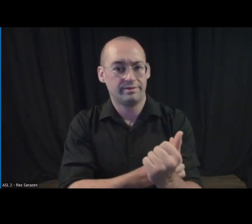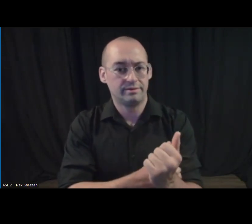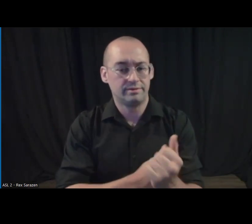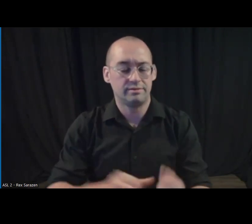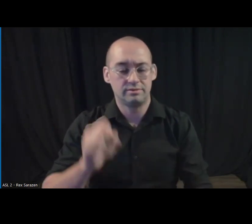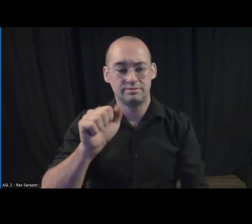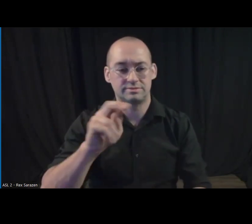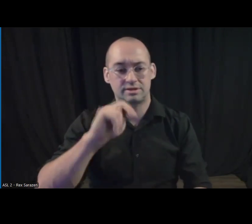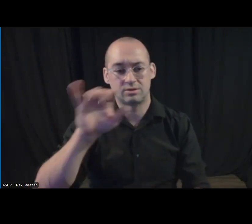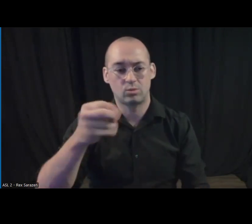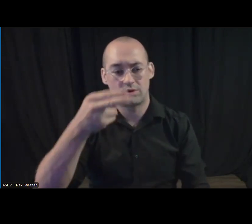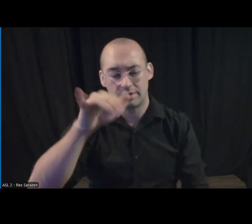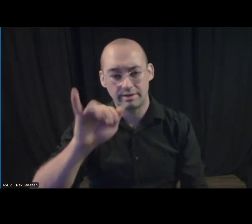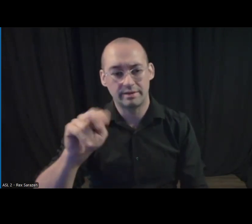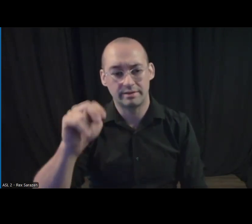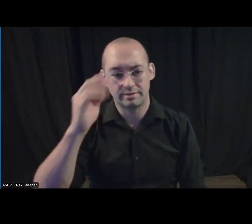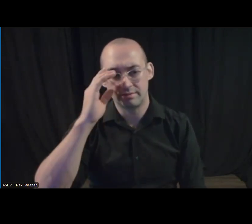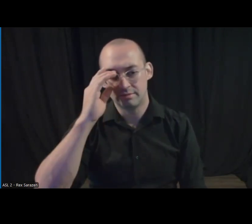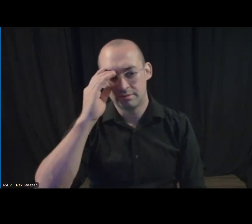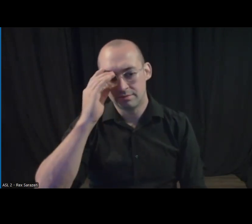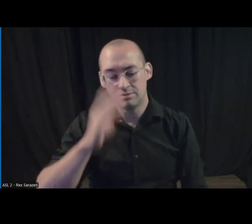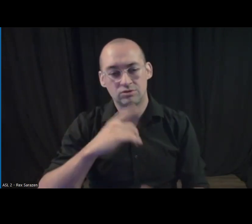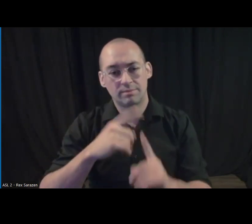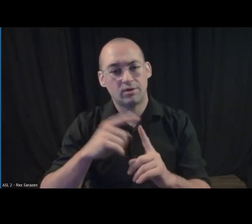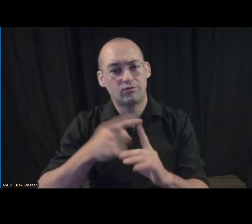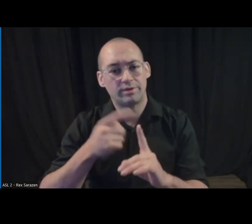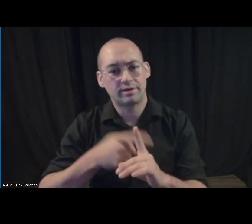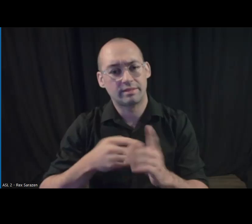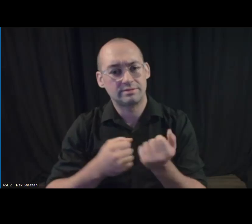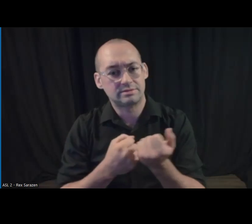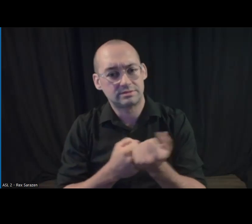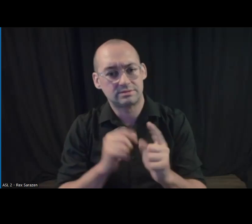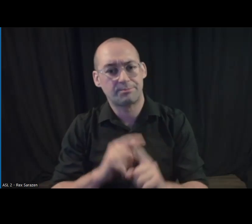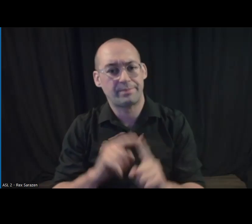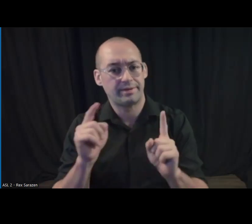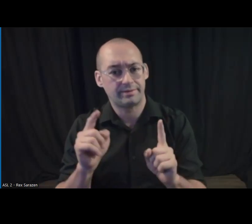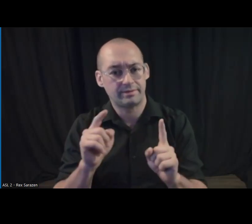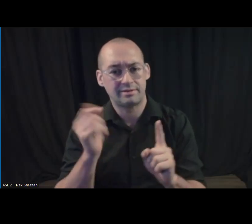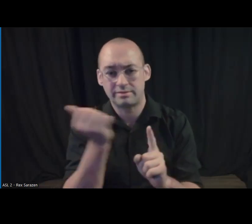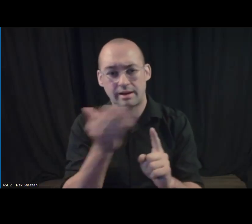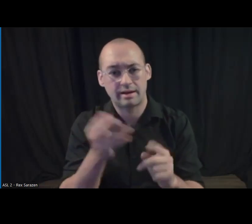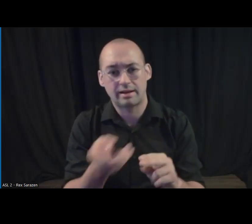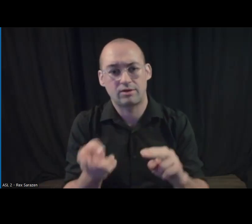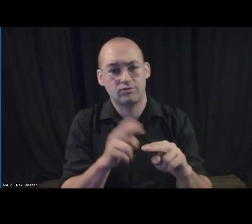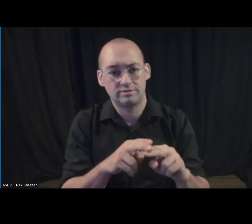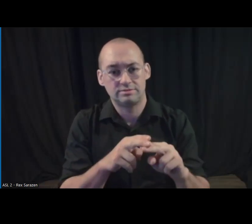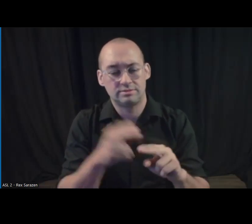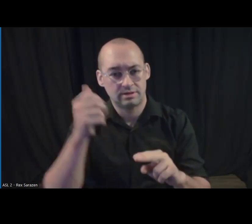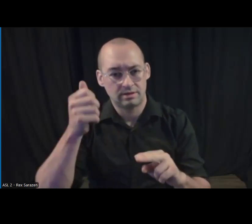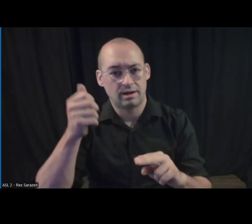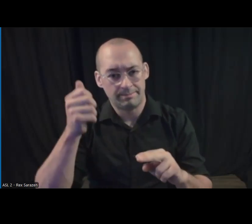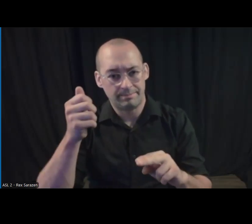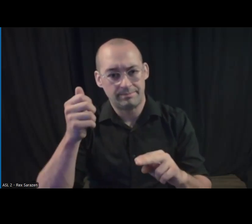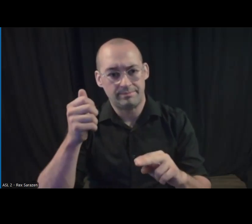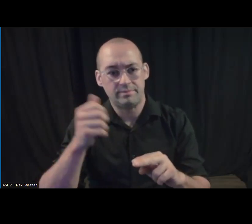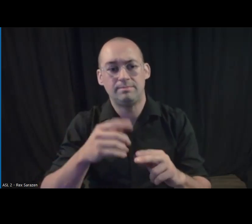Joaquin. We talk about rental assistance, but any increase in income can be